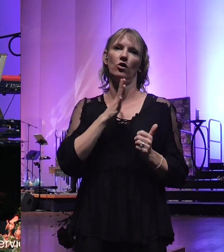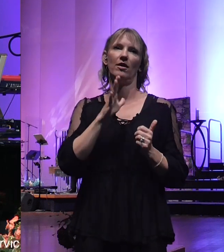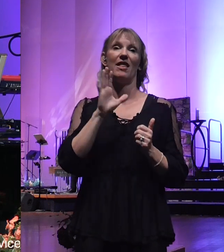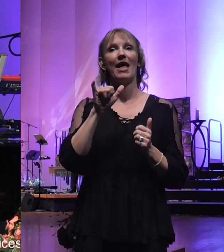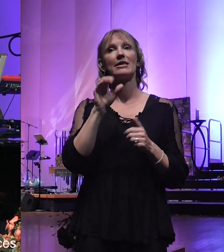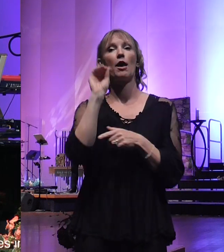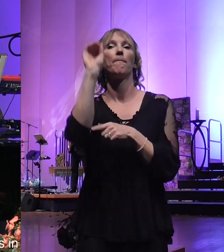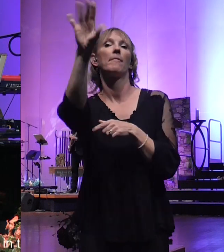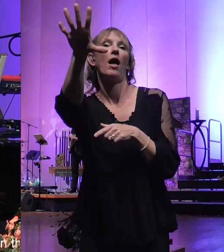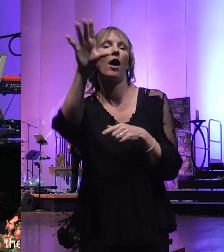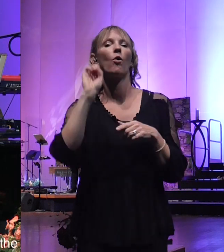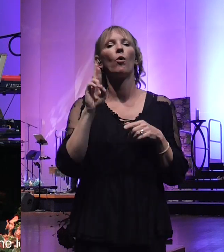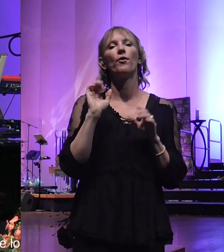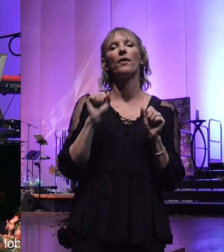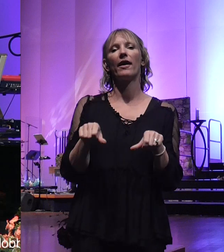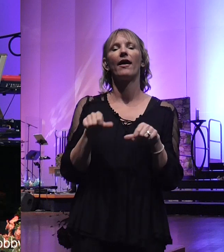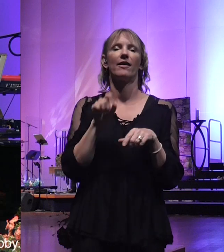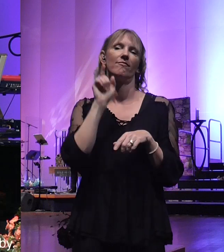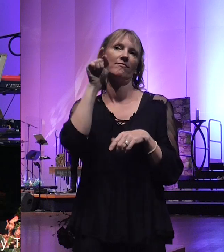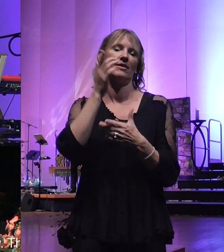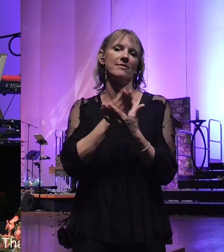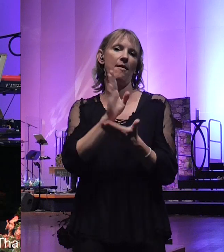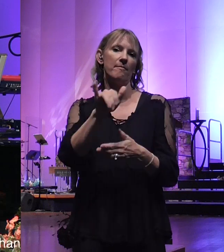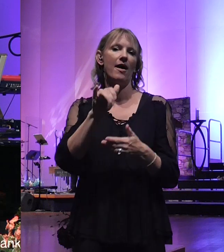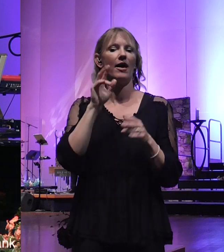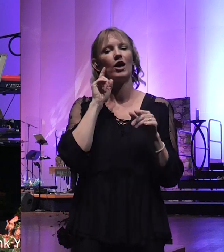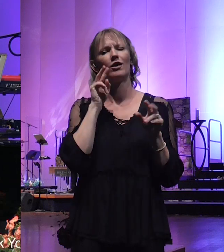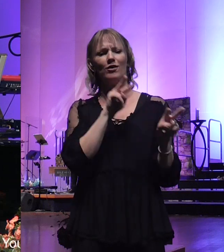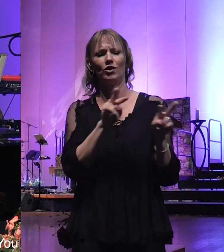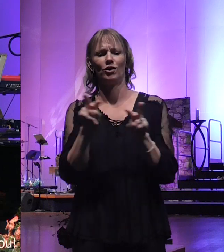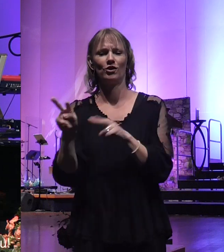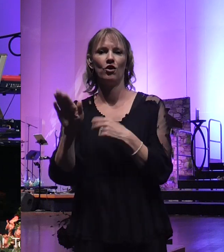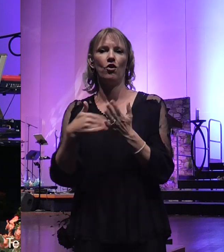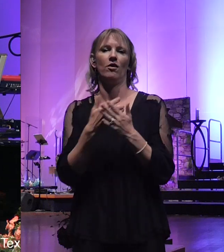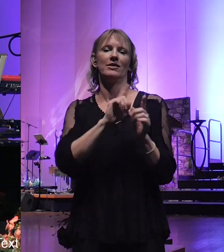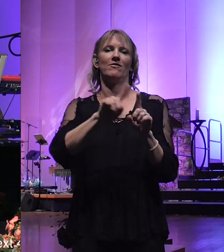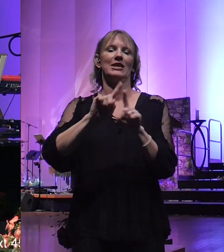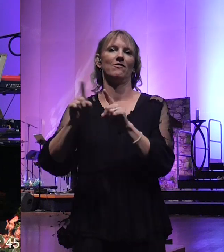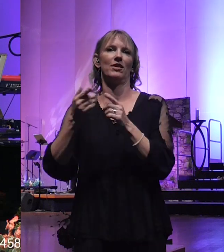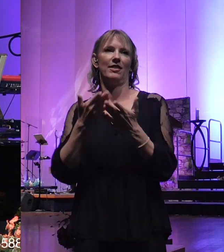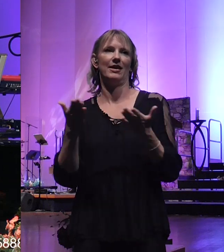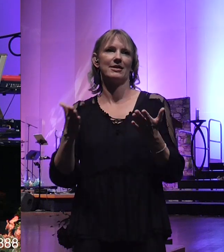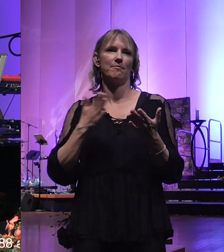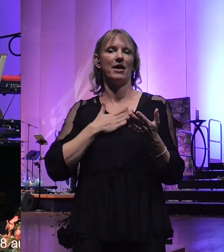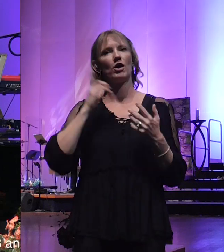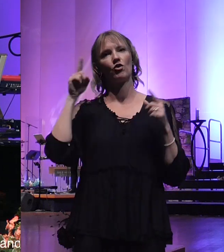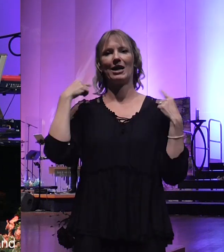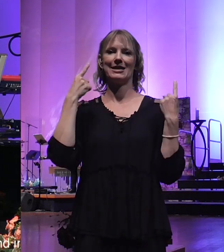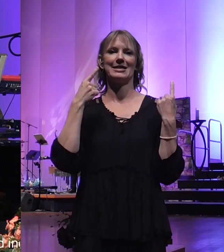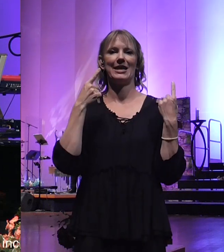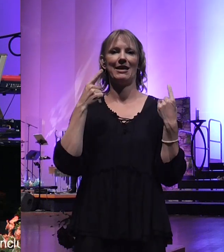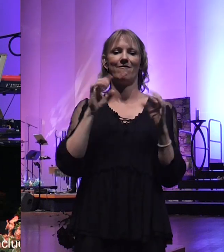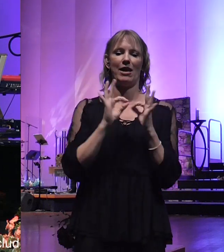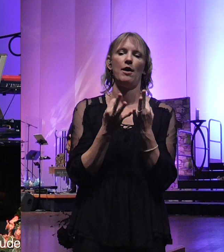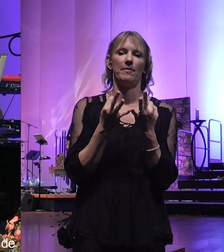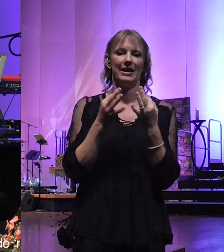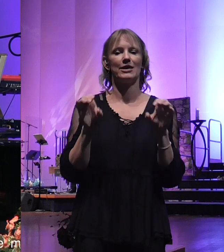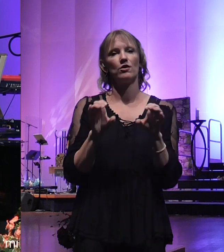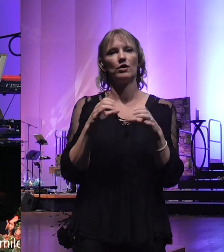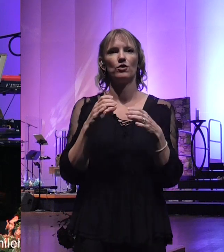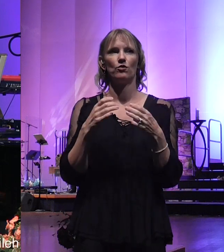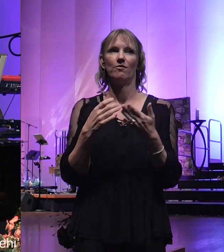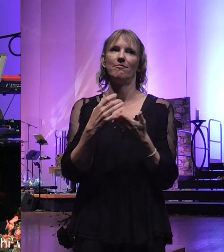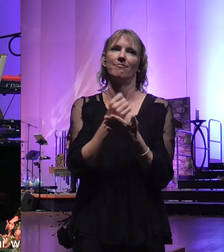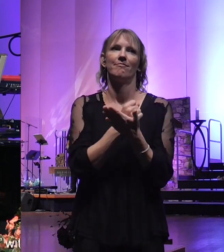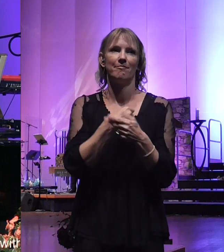plug, or you can just stop by and check out all the things my crazy little family is doing to make a living, sort